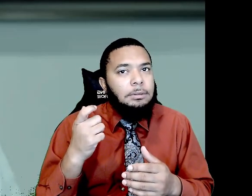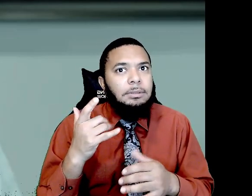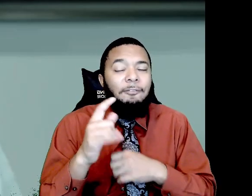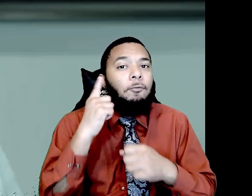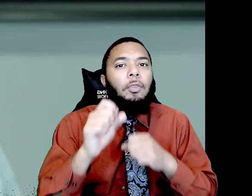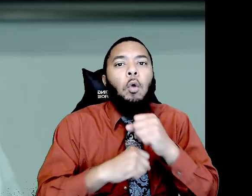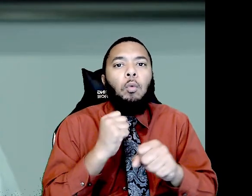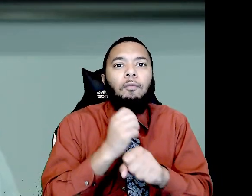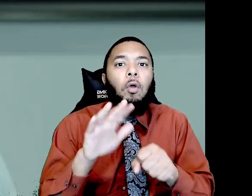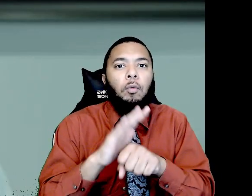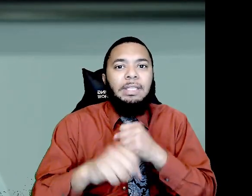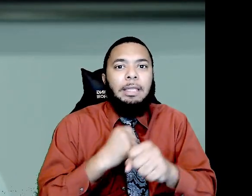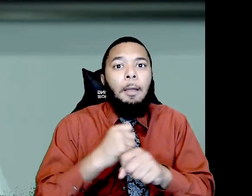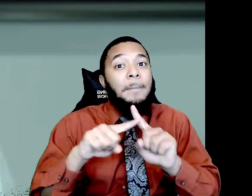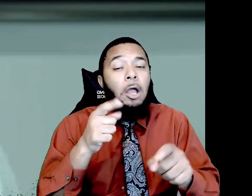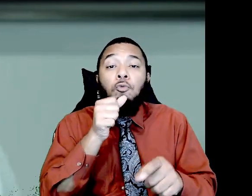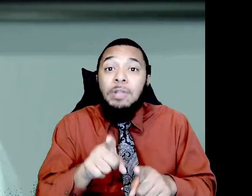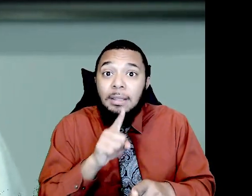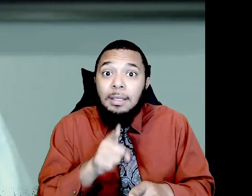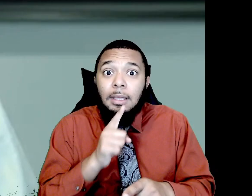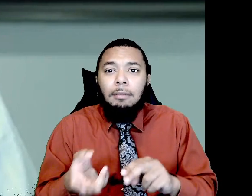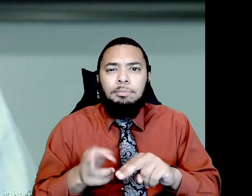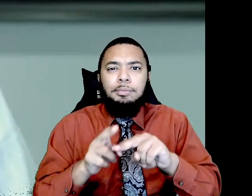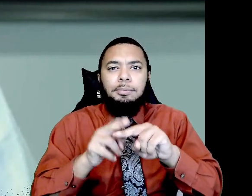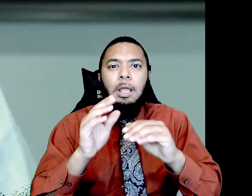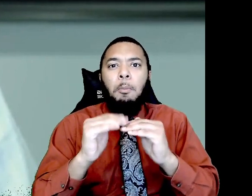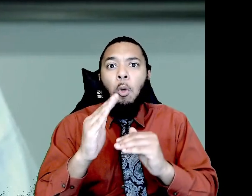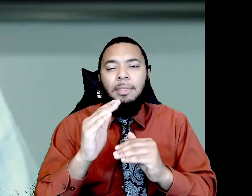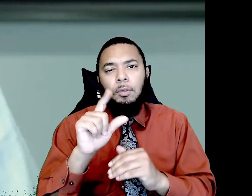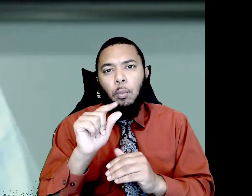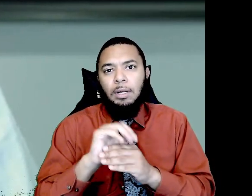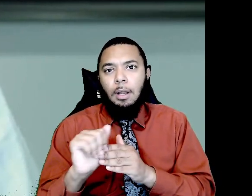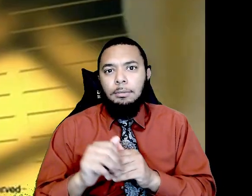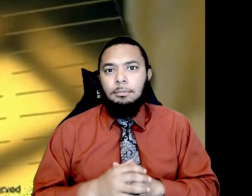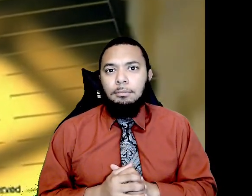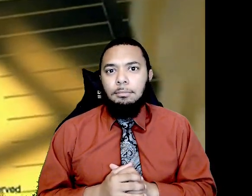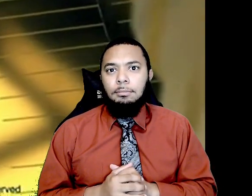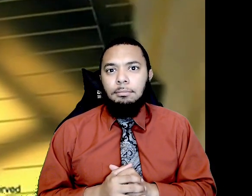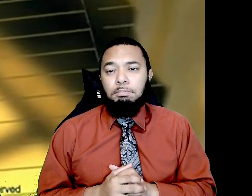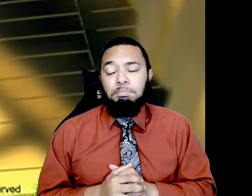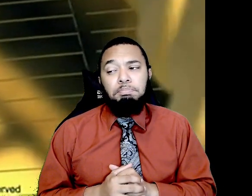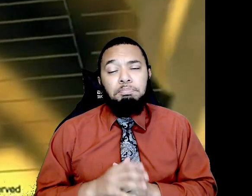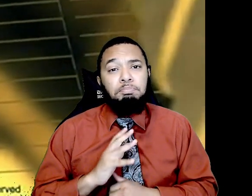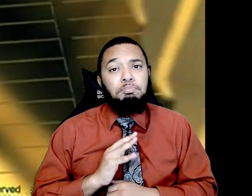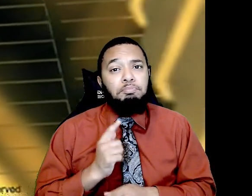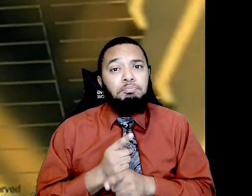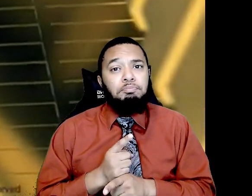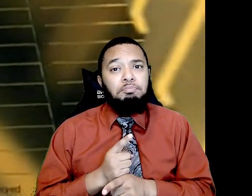thing to think about? Have a great day. Talk to you later.